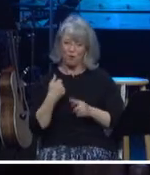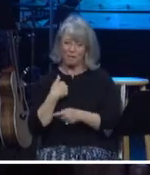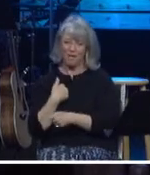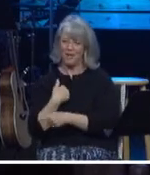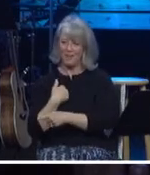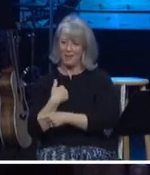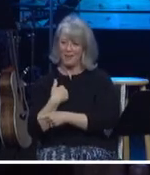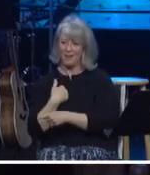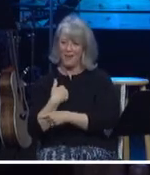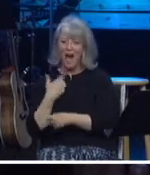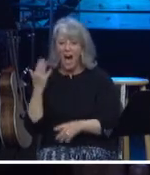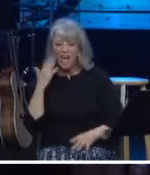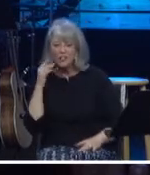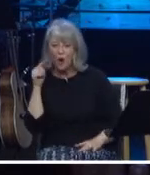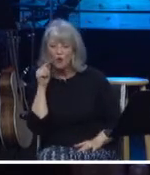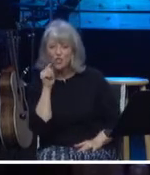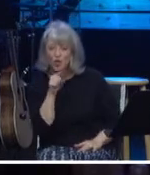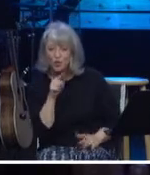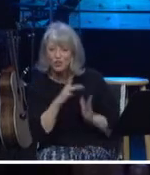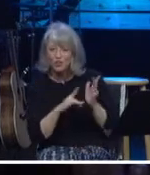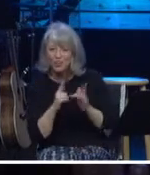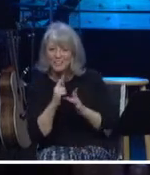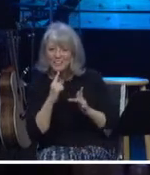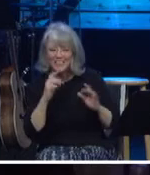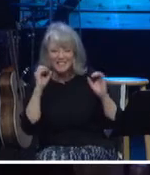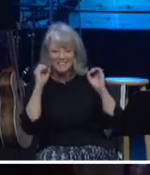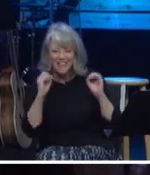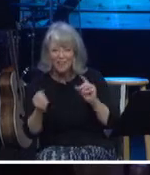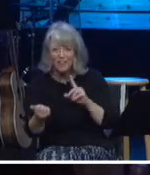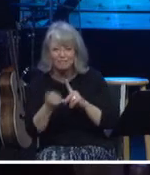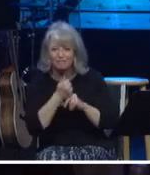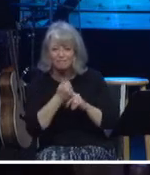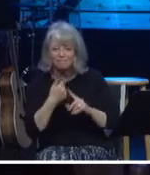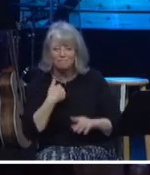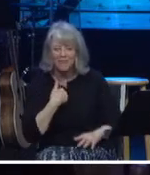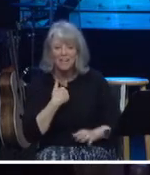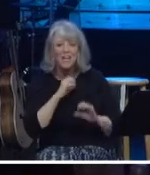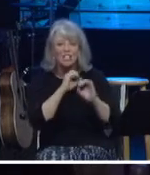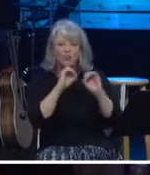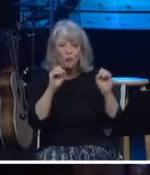So here, I know you. I'm not fooled by any of you.